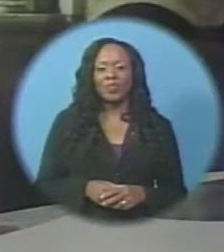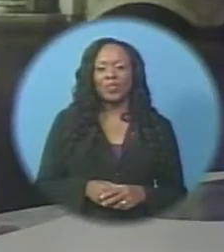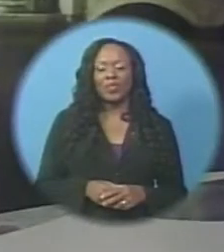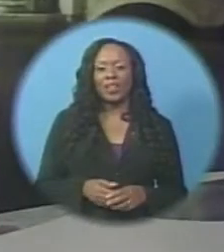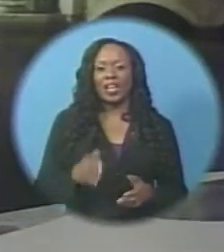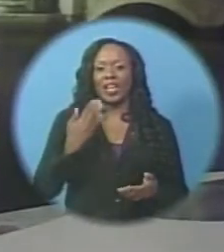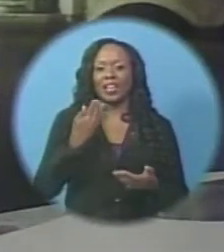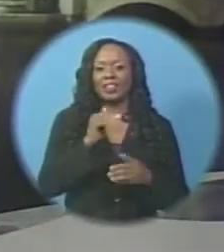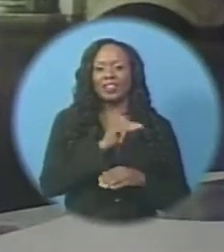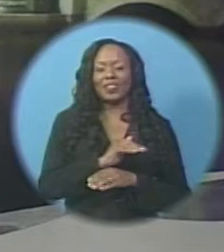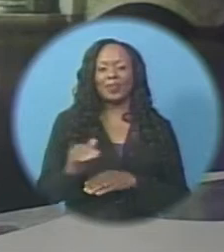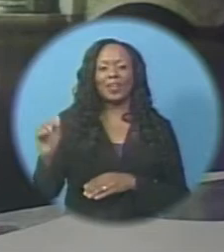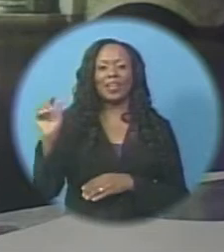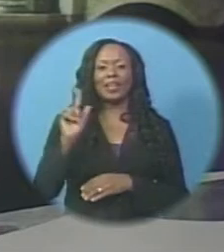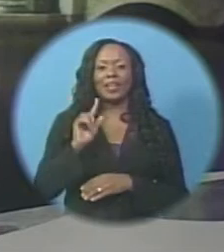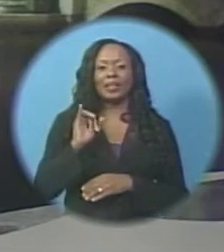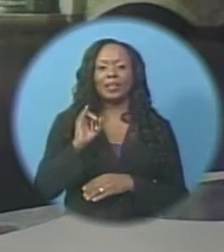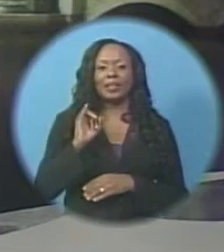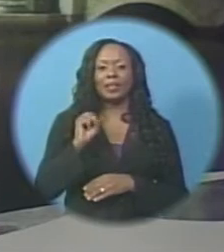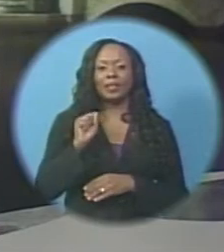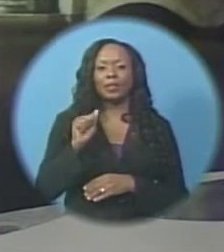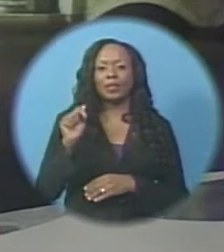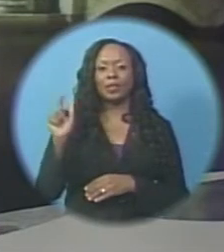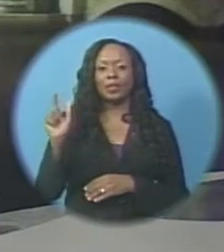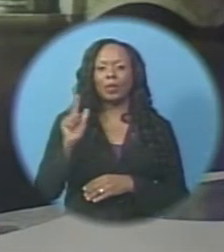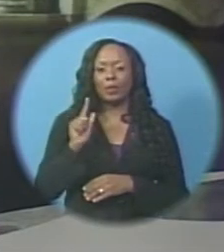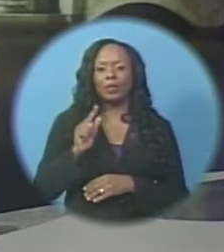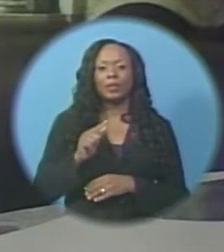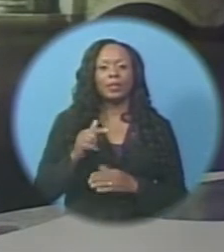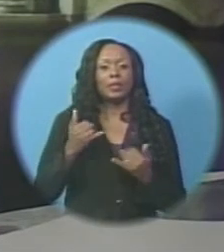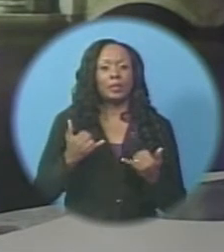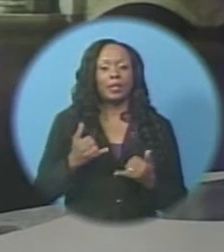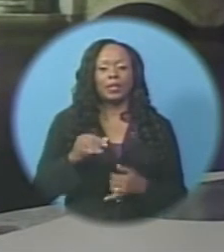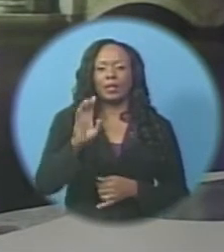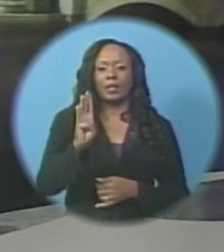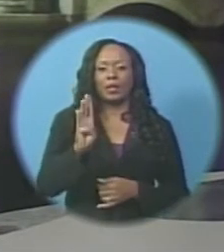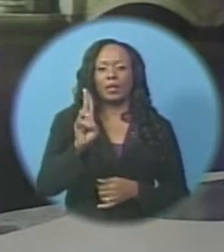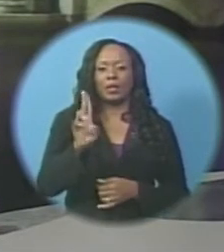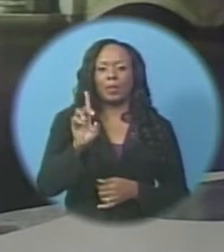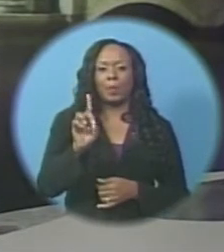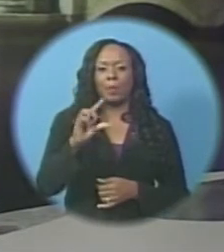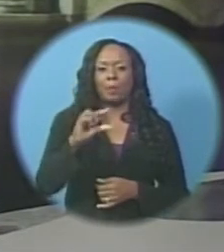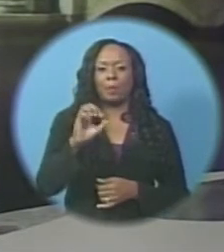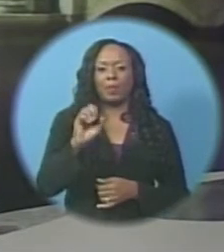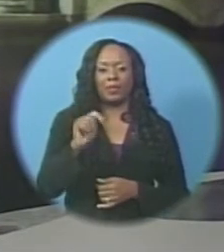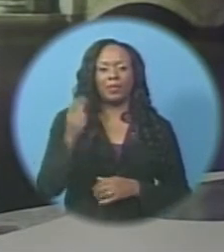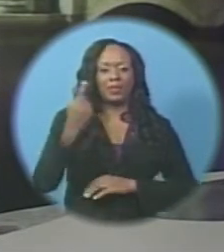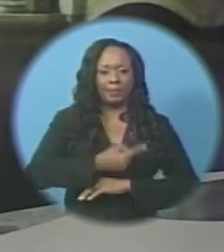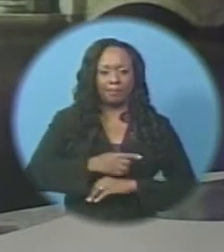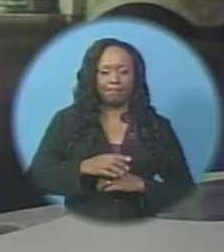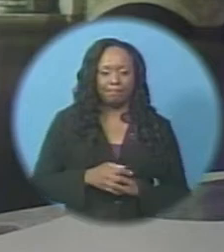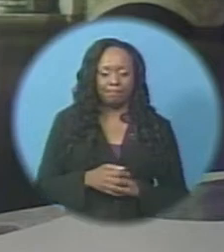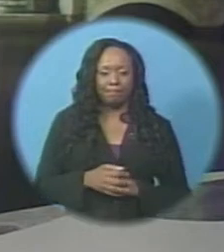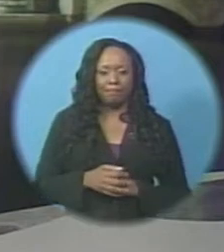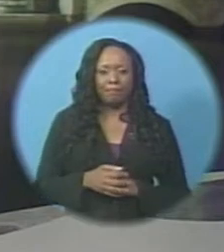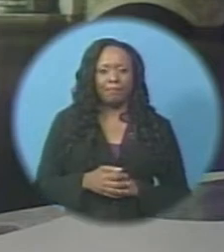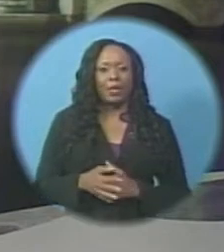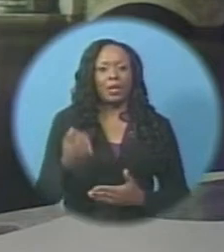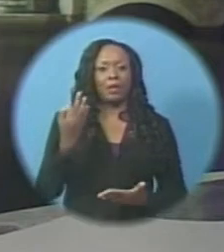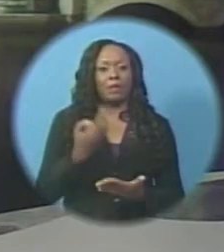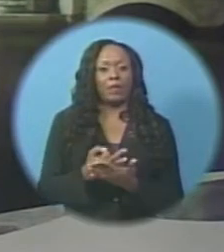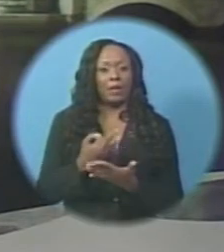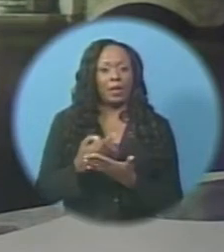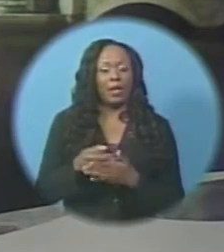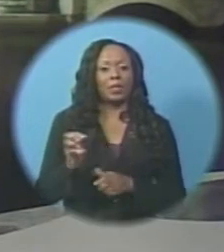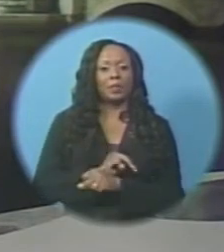And a very good evening to you. I'm Lisa Lord with the Budget Day edition of the CBC Evening News. And our top story, Finance Minister Chris Sinclair